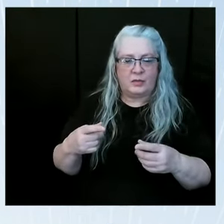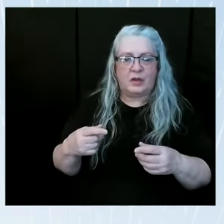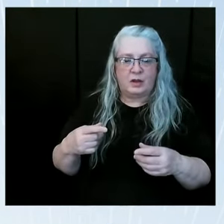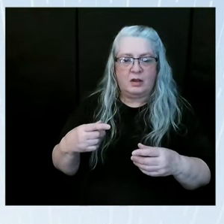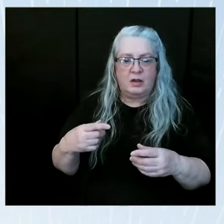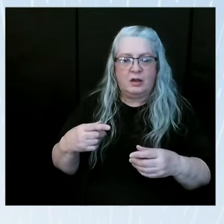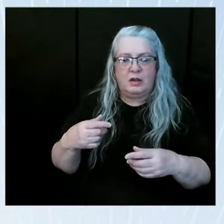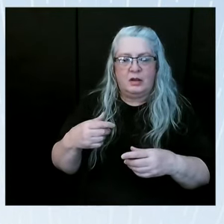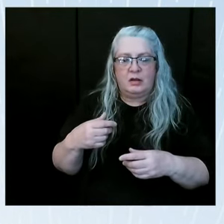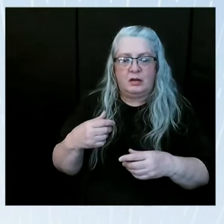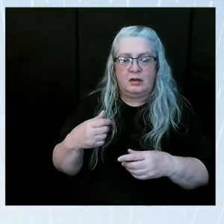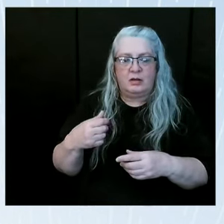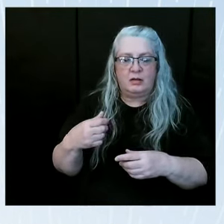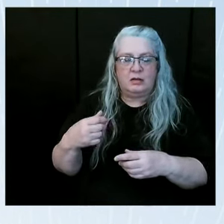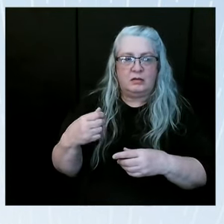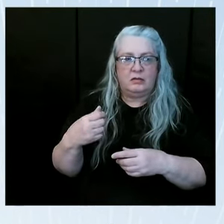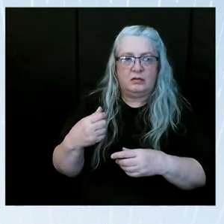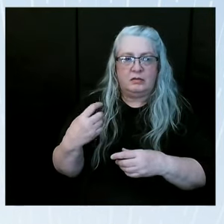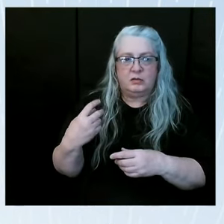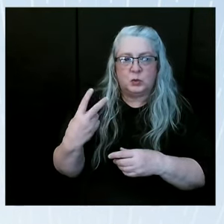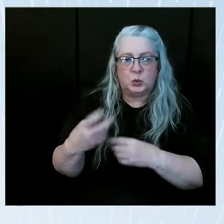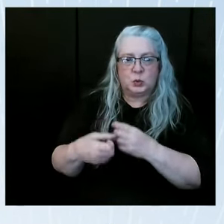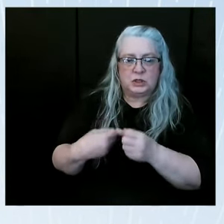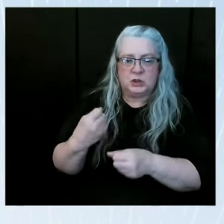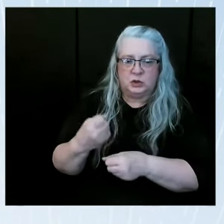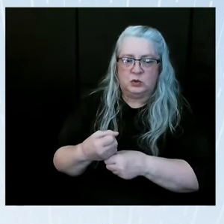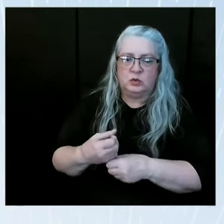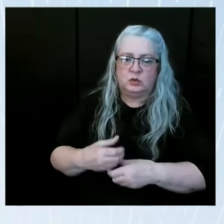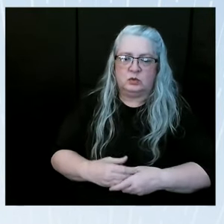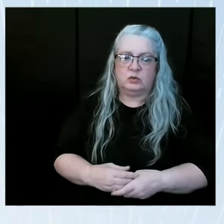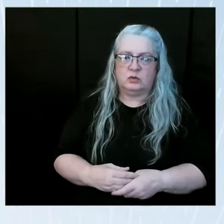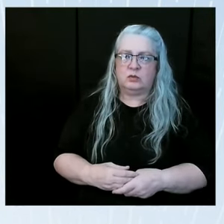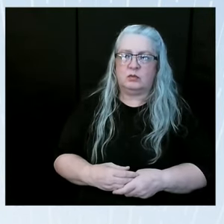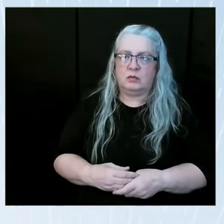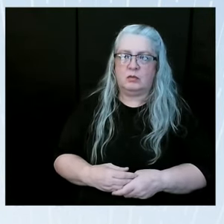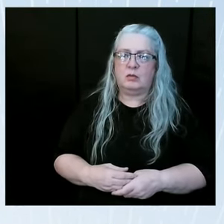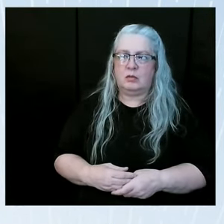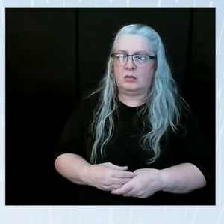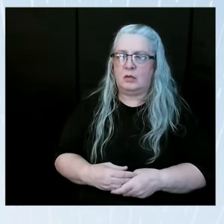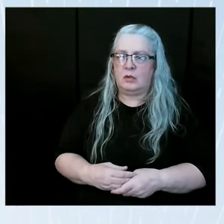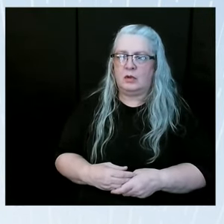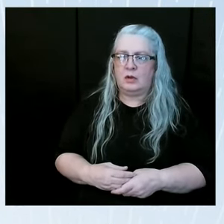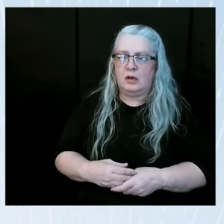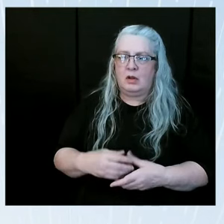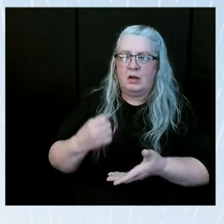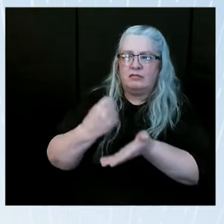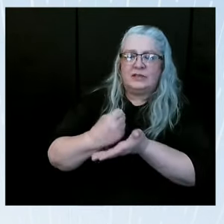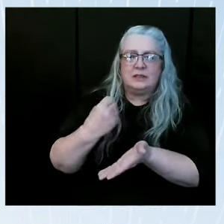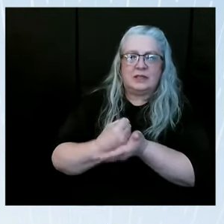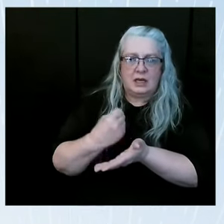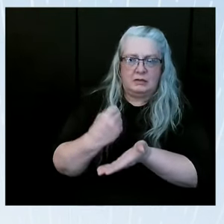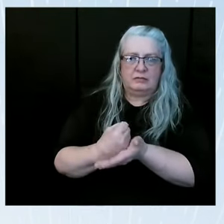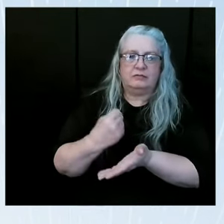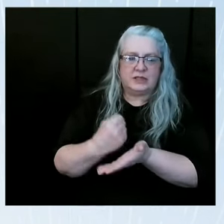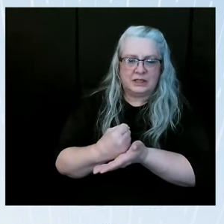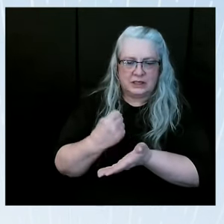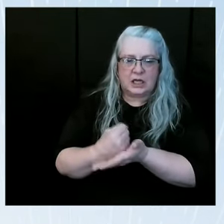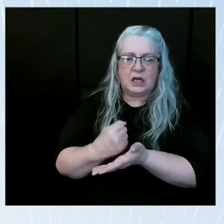victim-centered approach to this work, last year we increased our victim assistance personnel